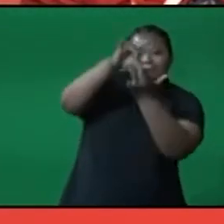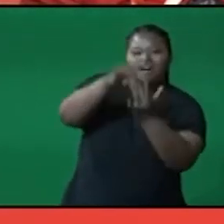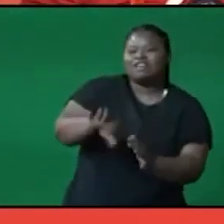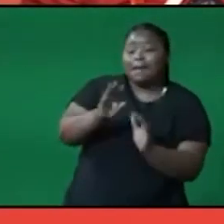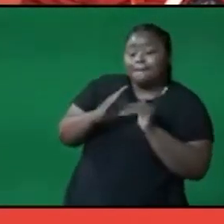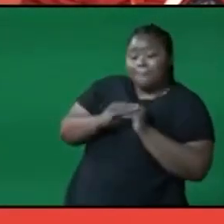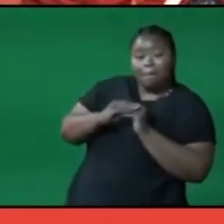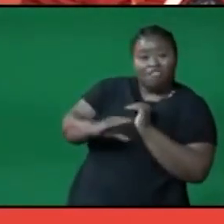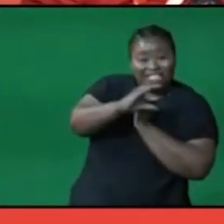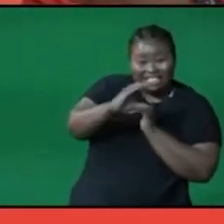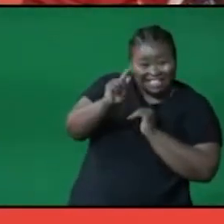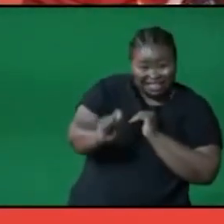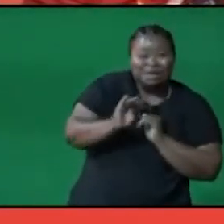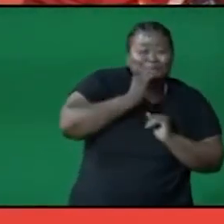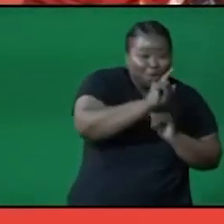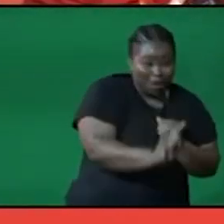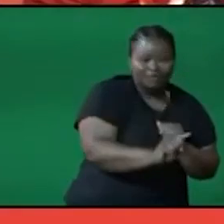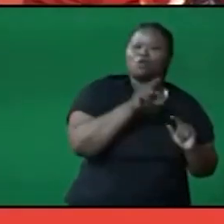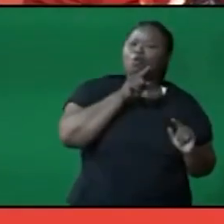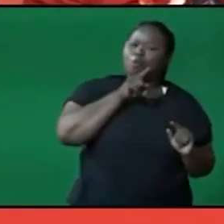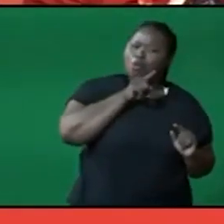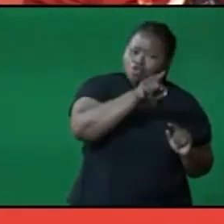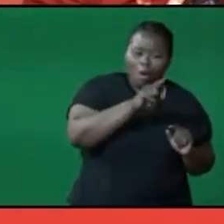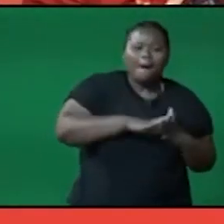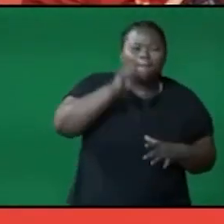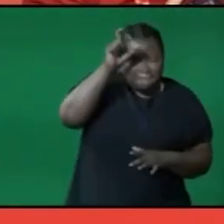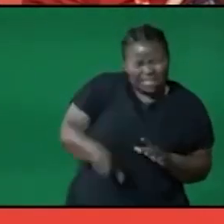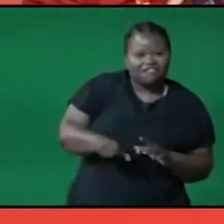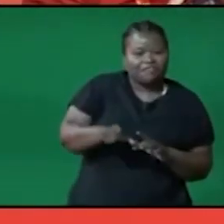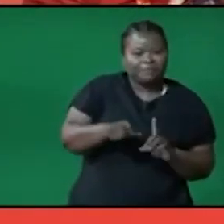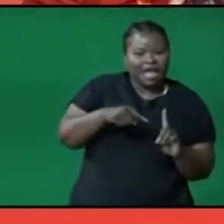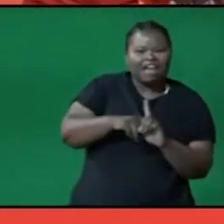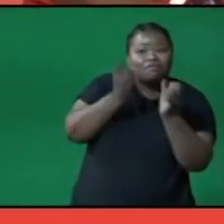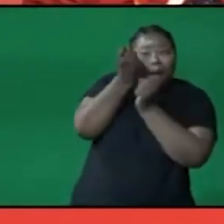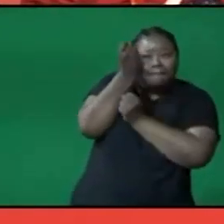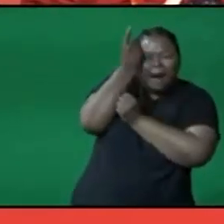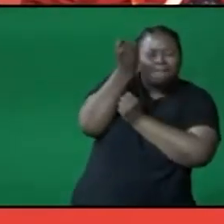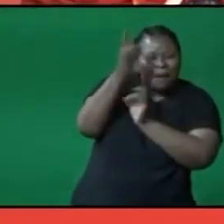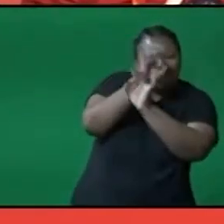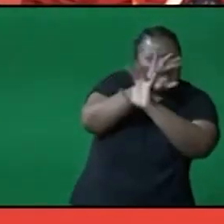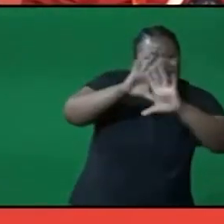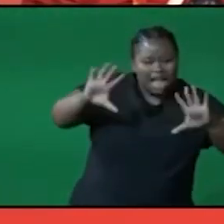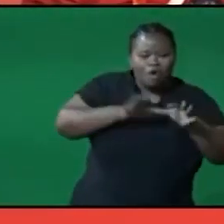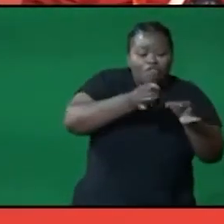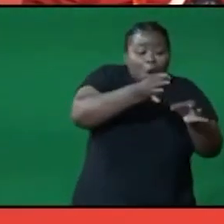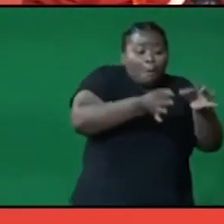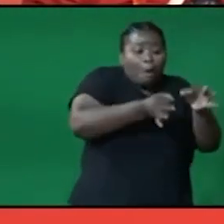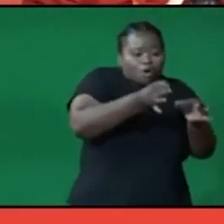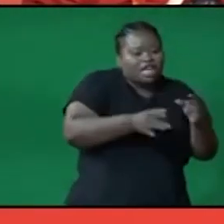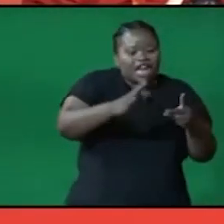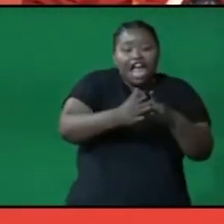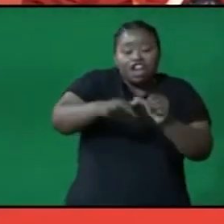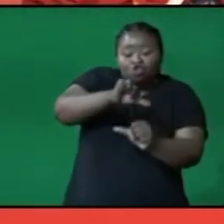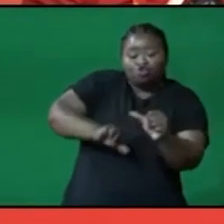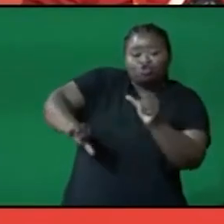CCT. But it means that you must have a sophisticated understanding of political and social